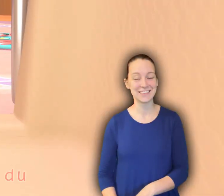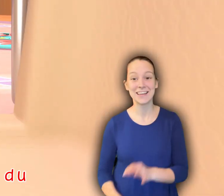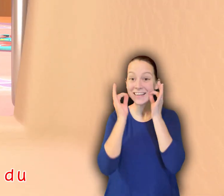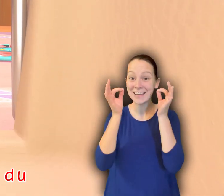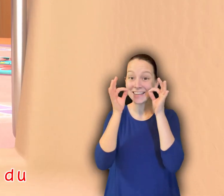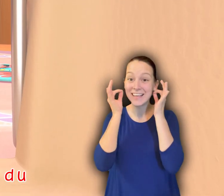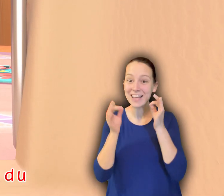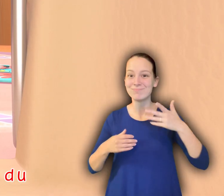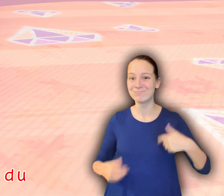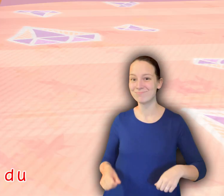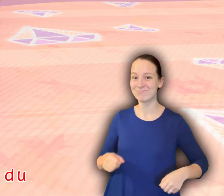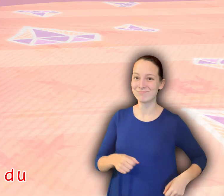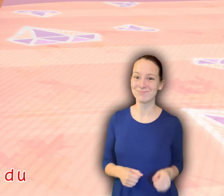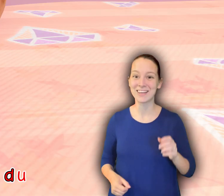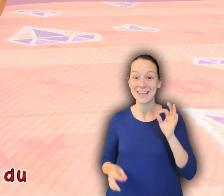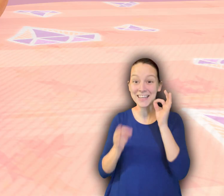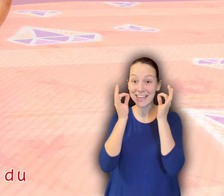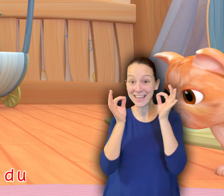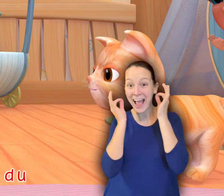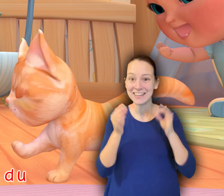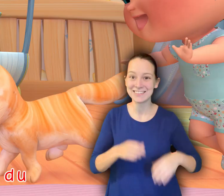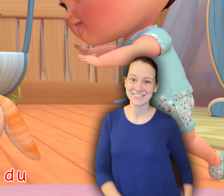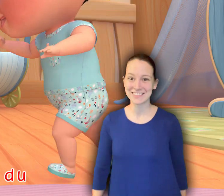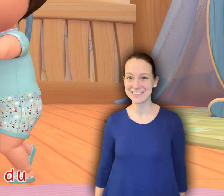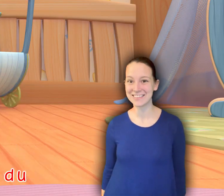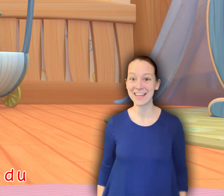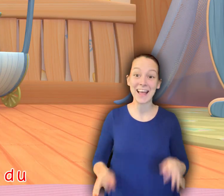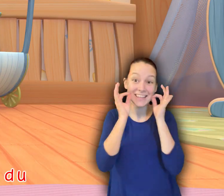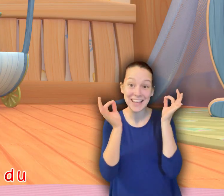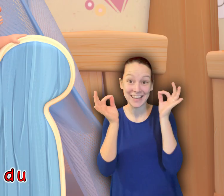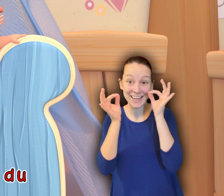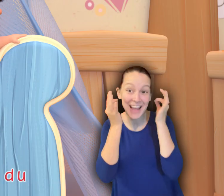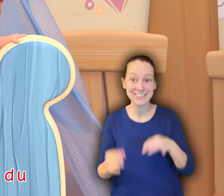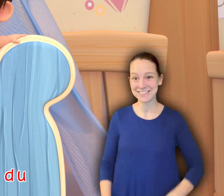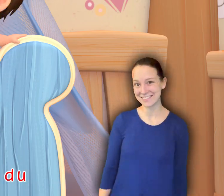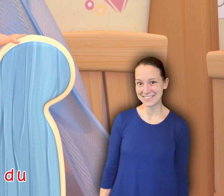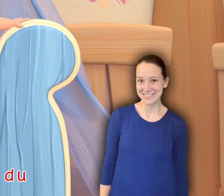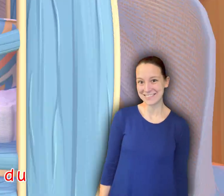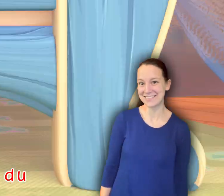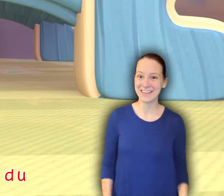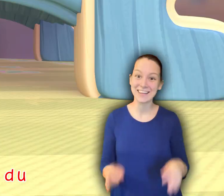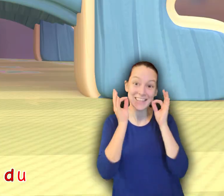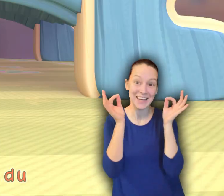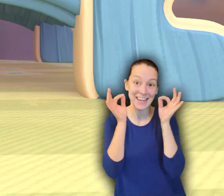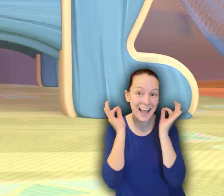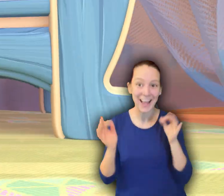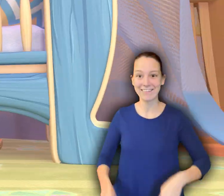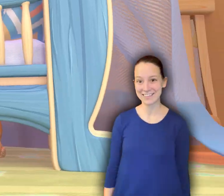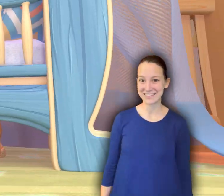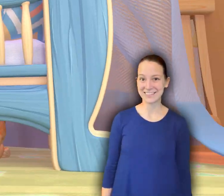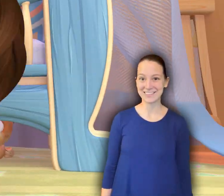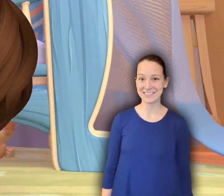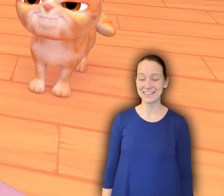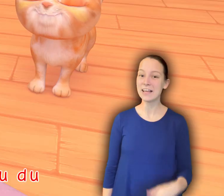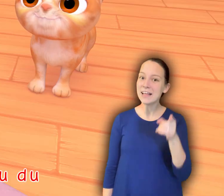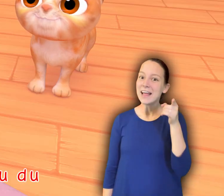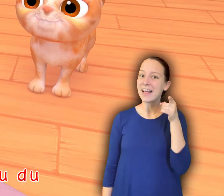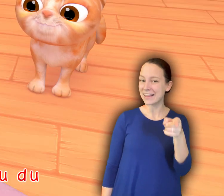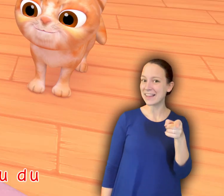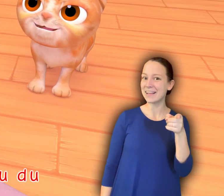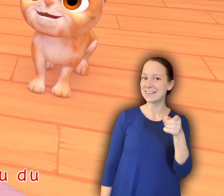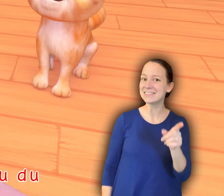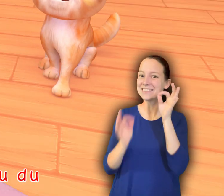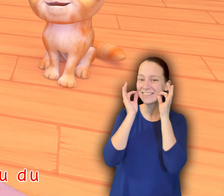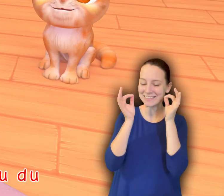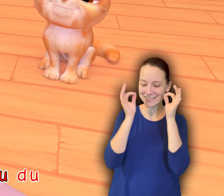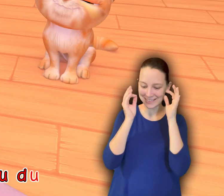cat kitty cat kitty cat kitty cat kitty cat